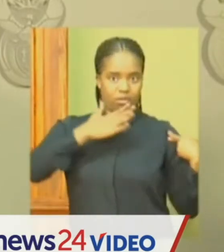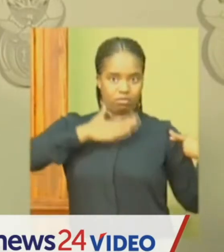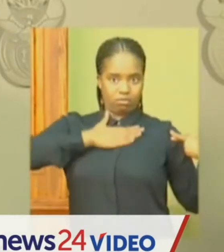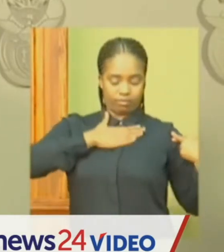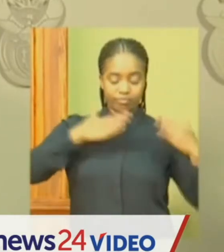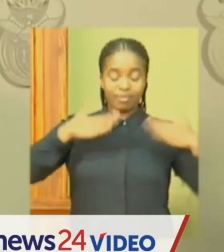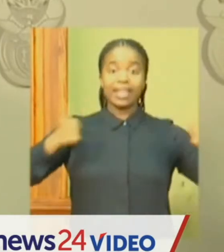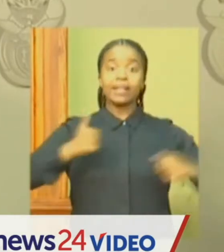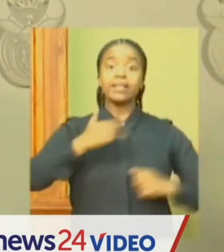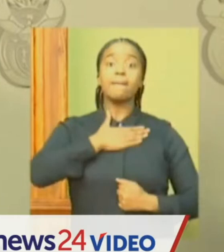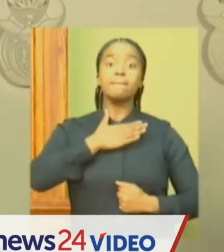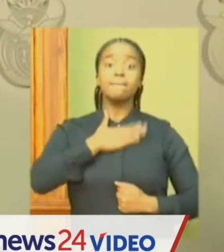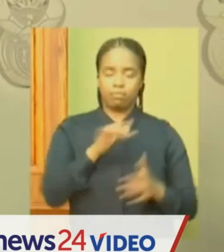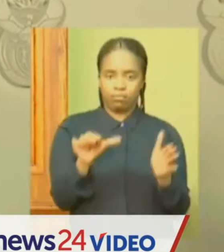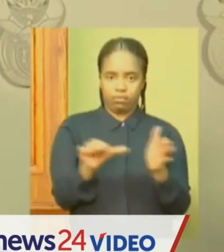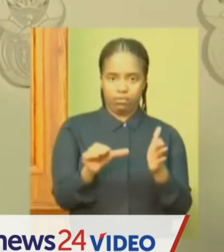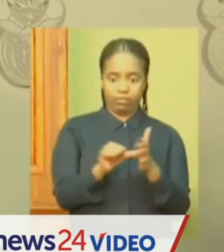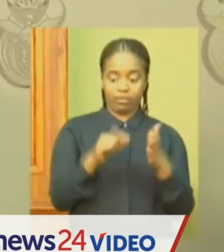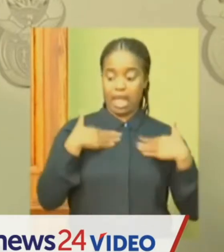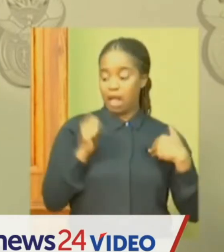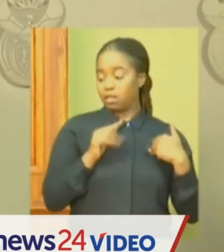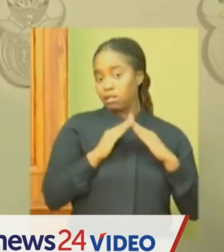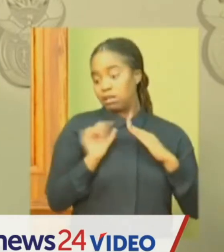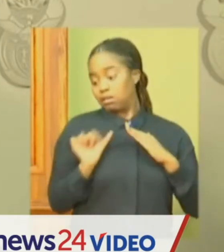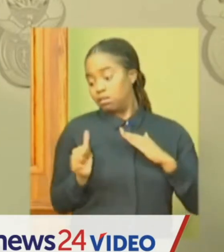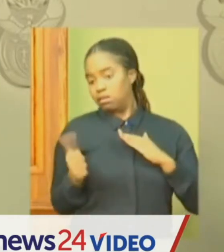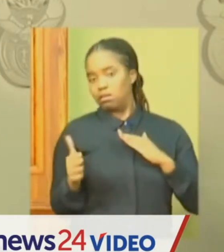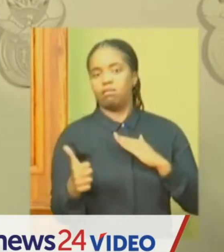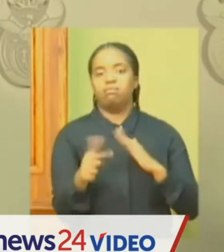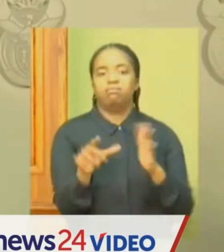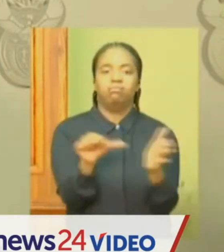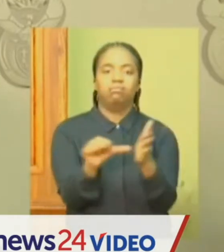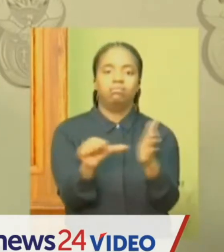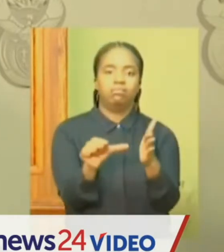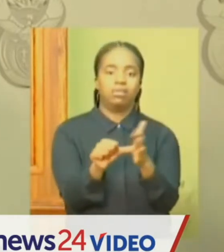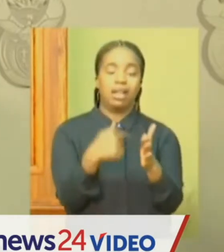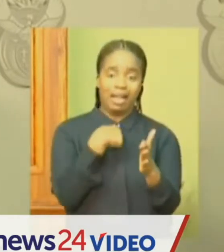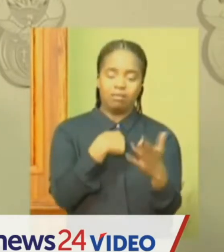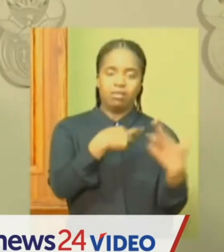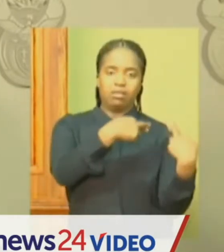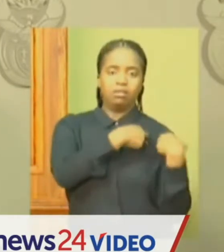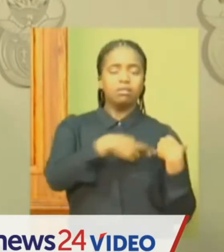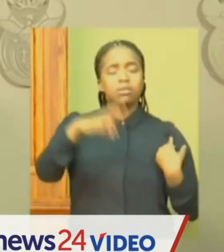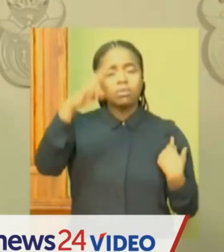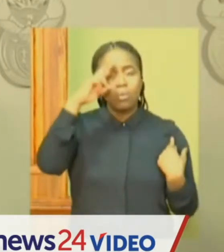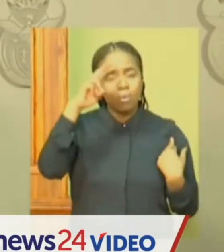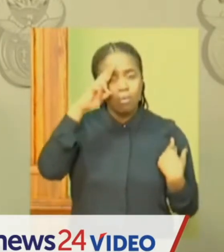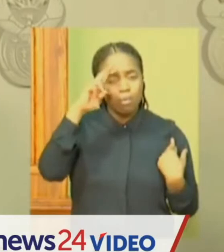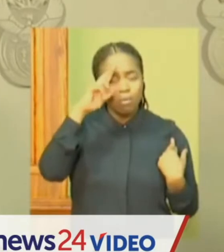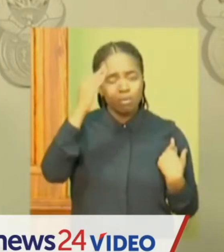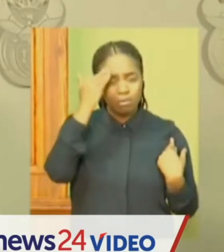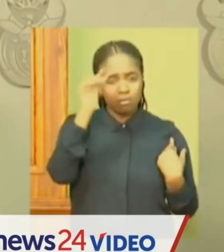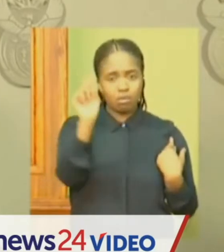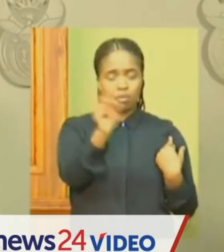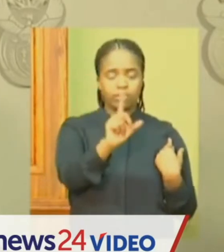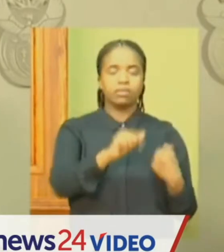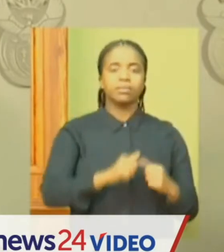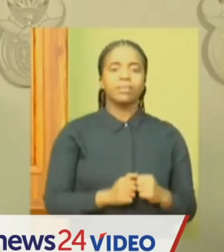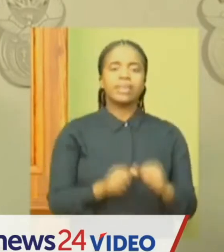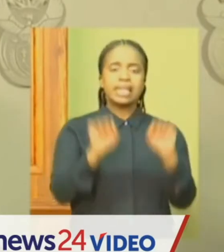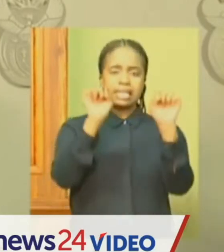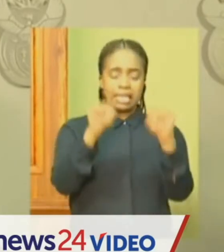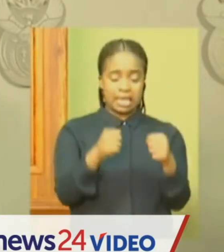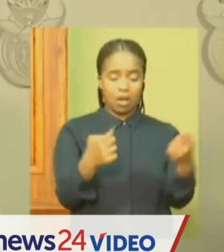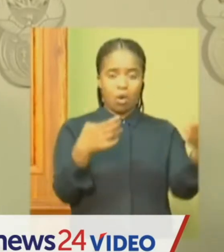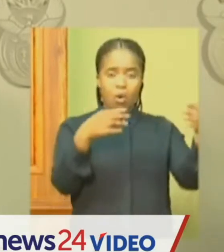own health and the health of others. Let us remember that although the lockdown has